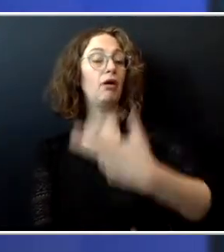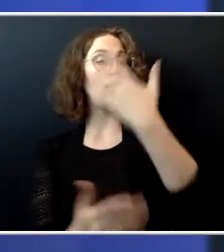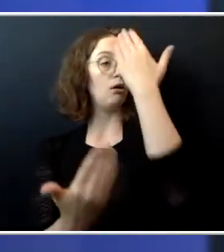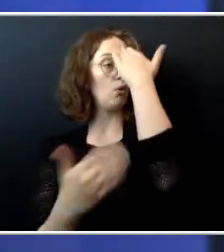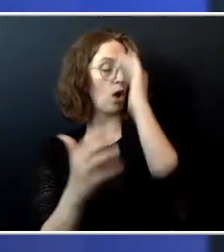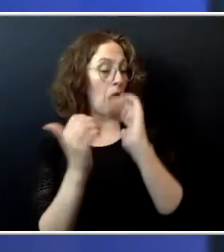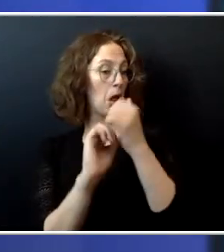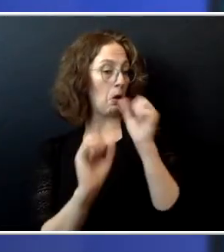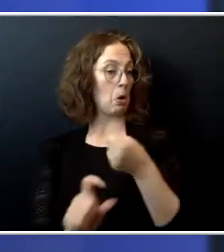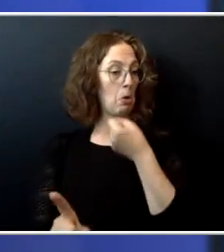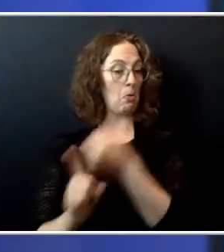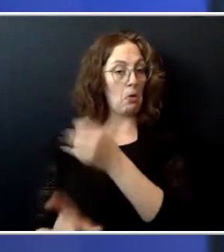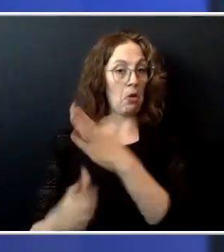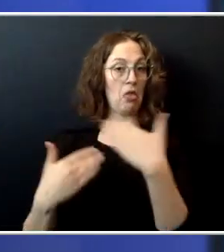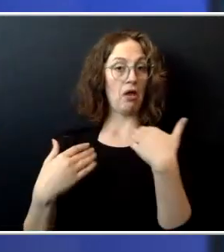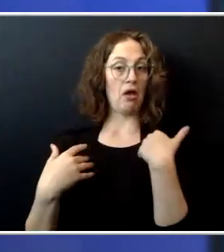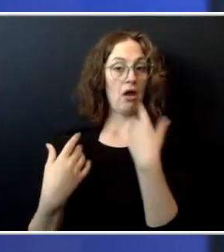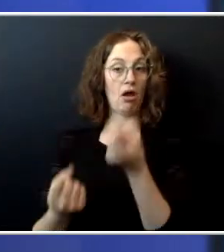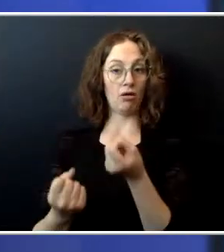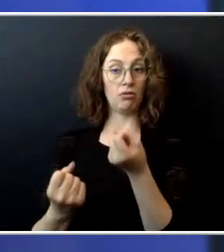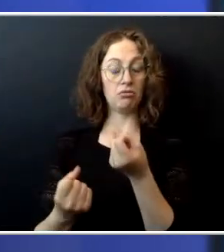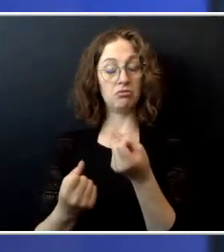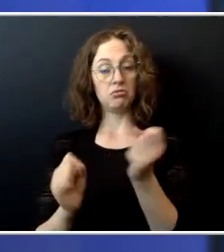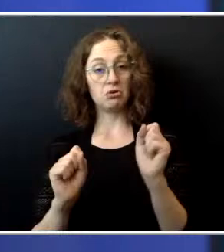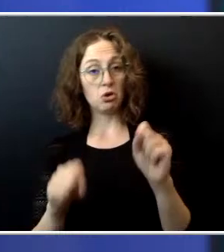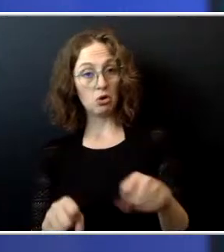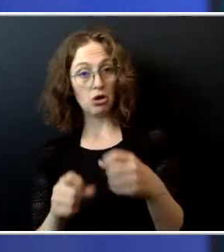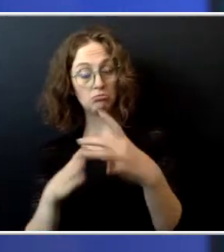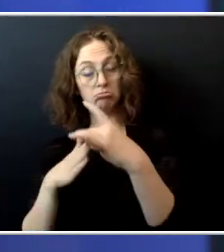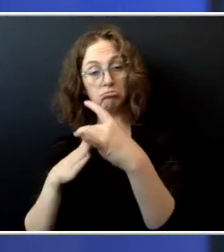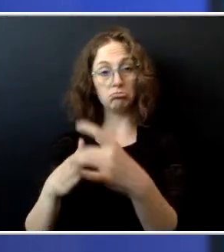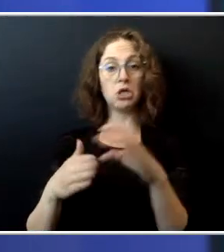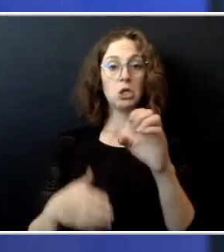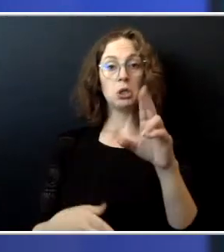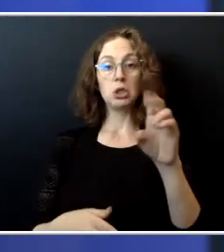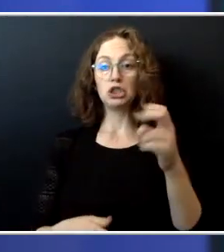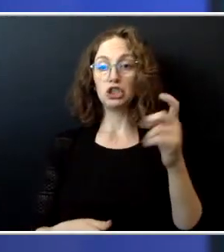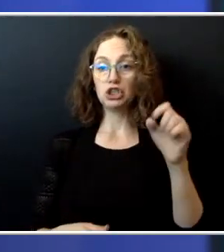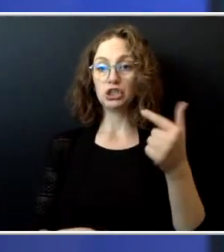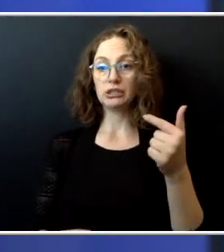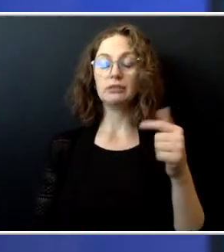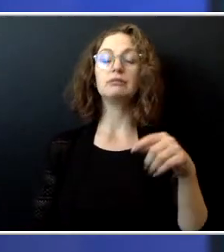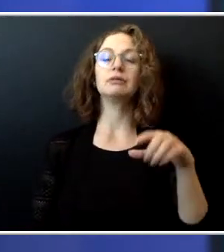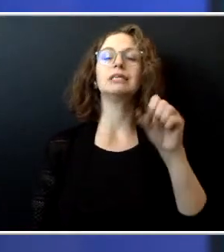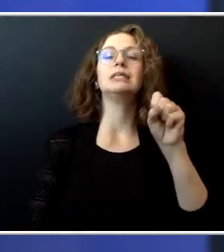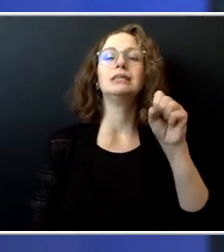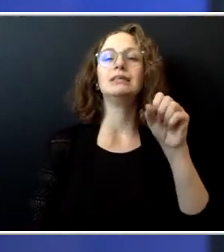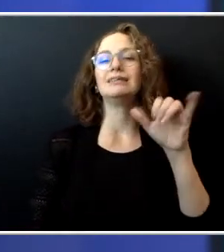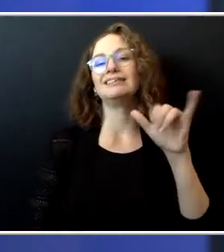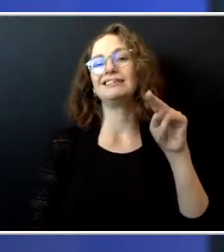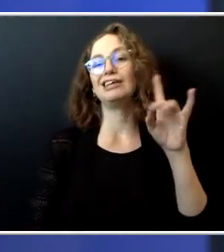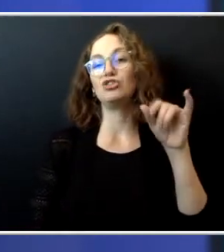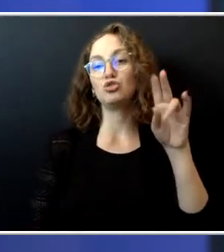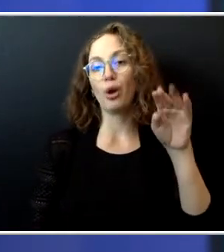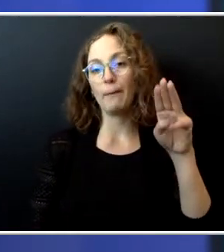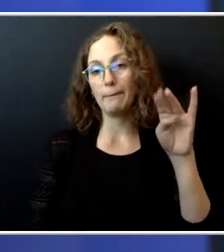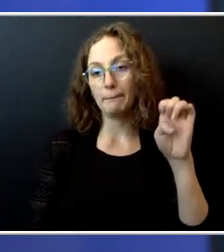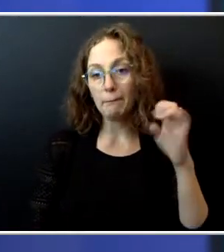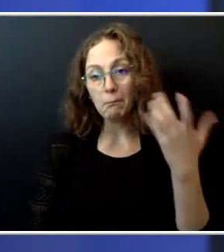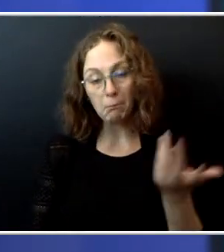of the Cushing could impact because you're receiving steroid. And then another thing would just be,